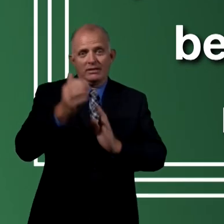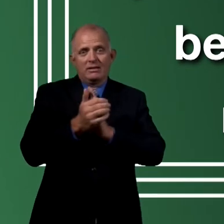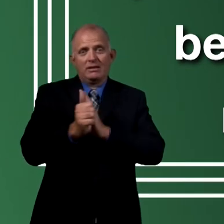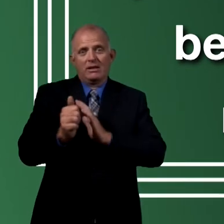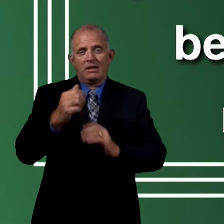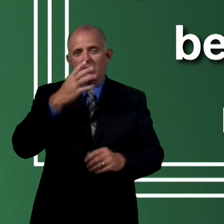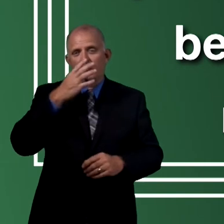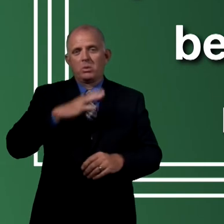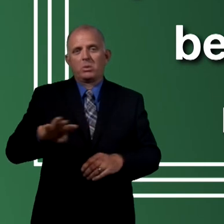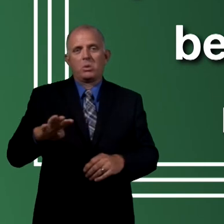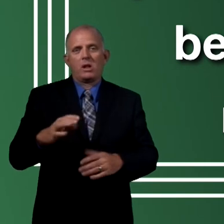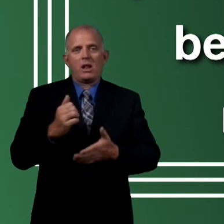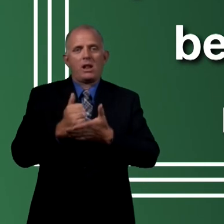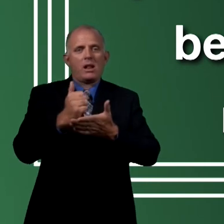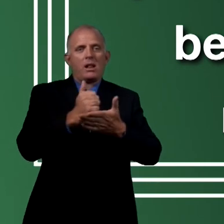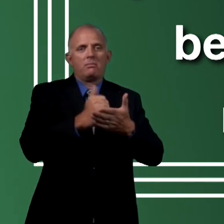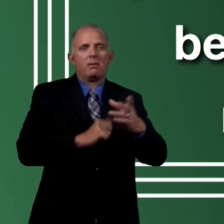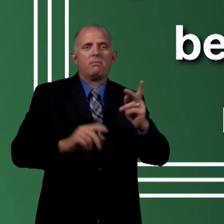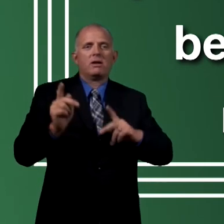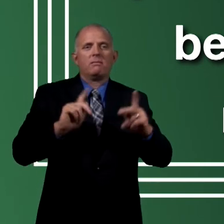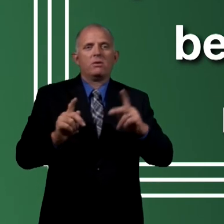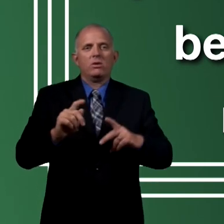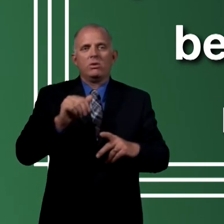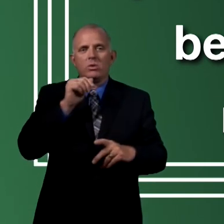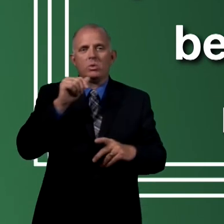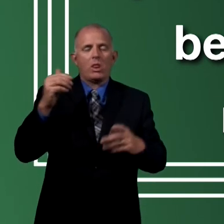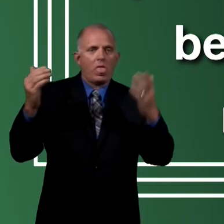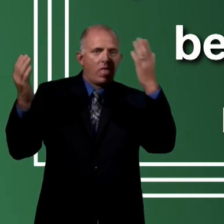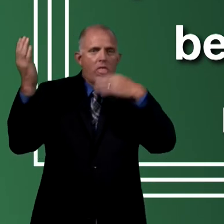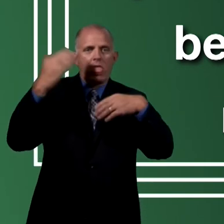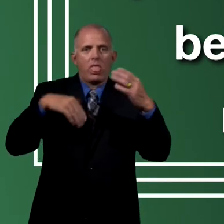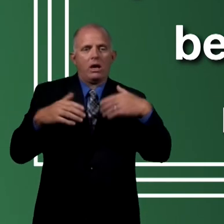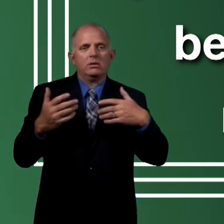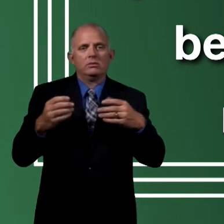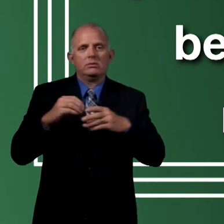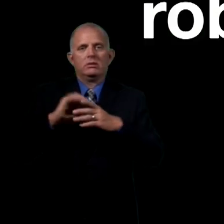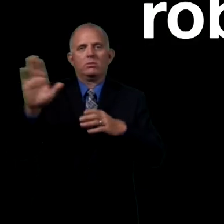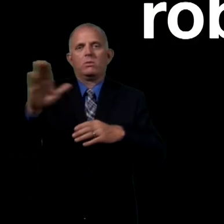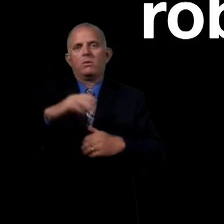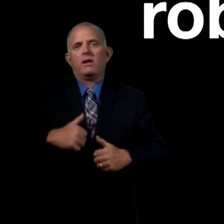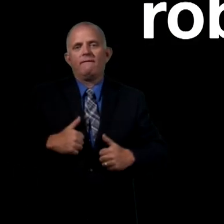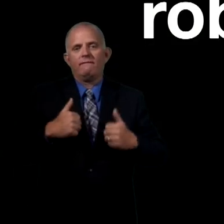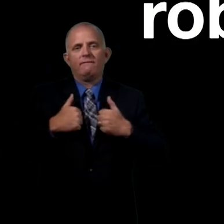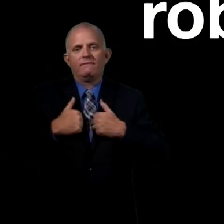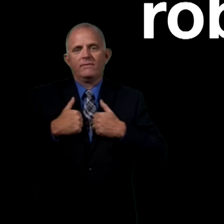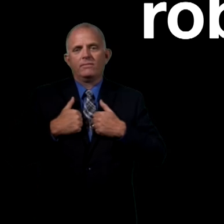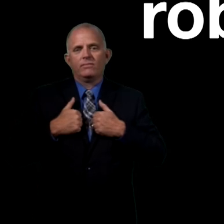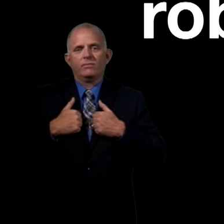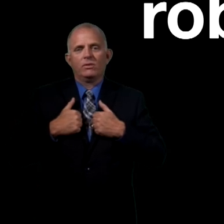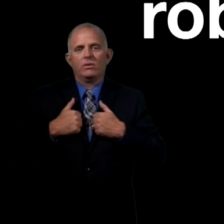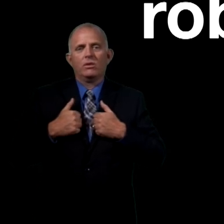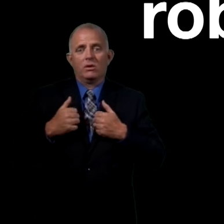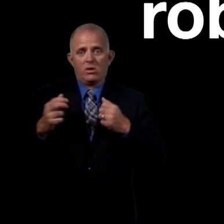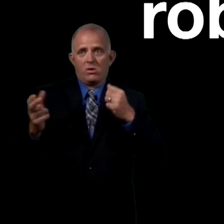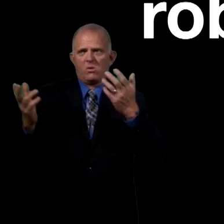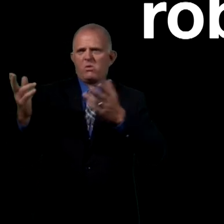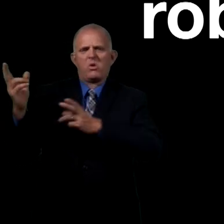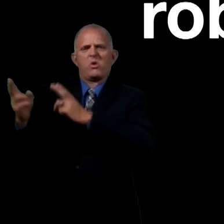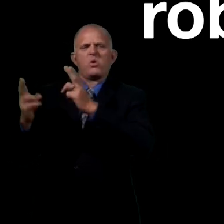puts on your life. Last, what is hurry robbing you of today? What is it robbing you of?